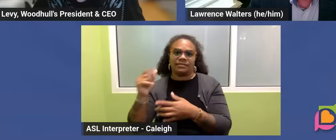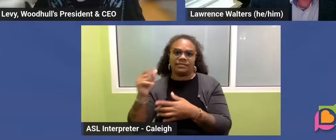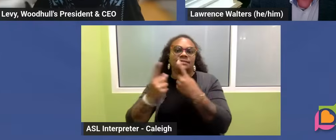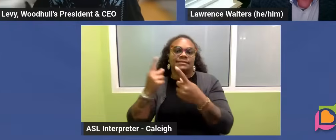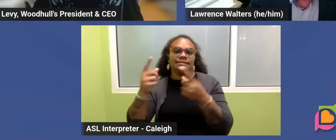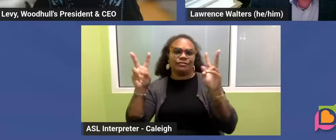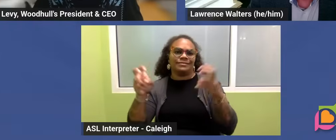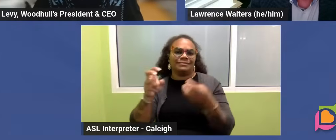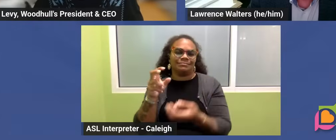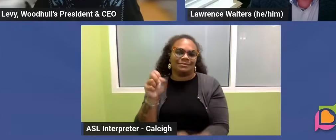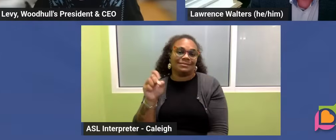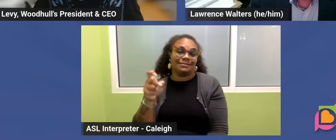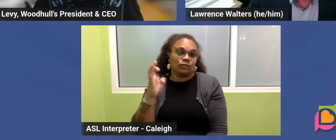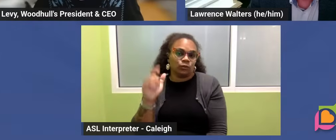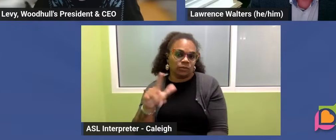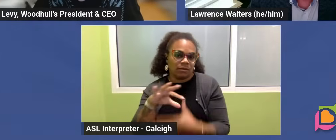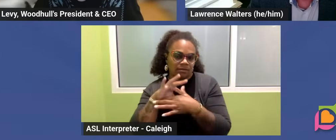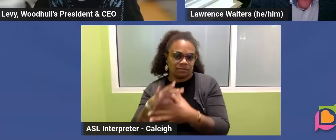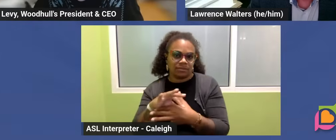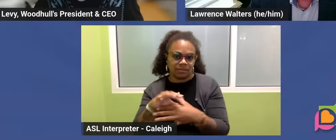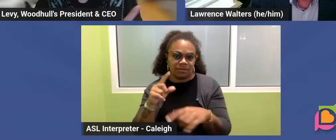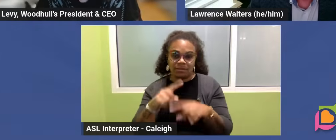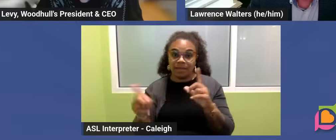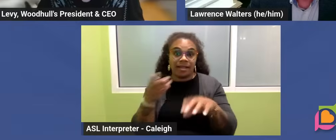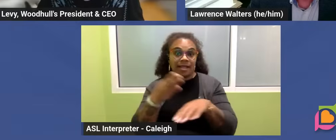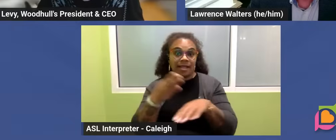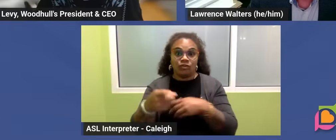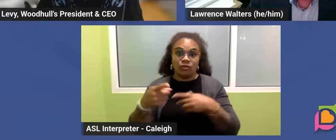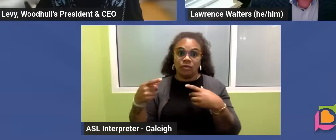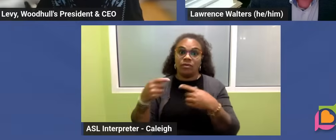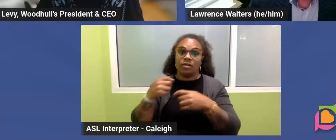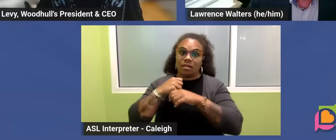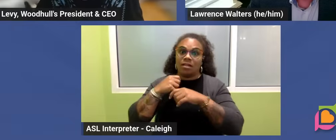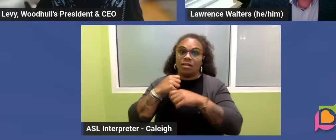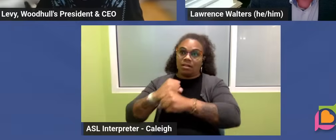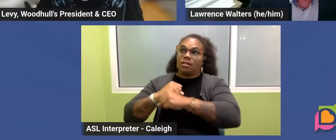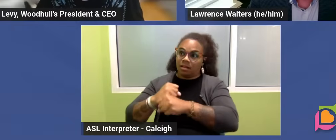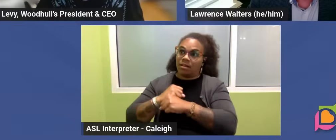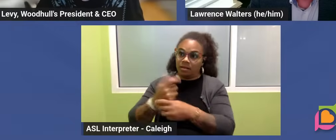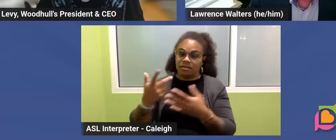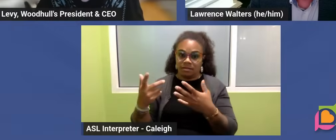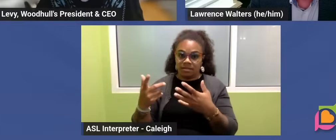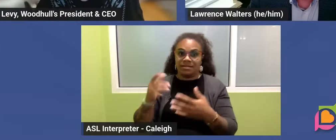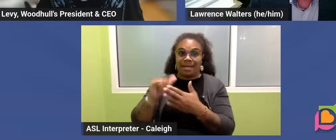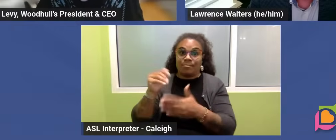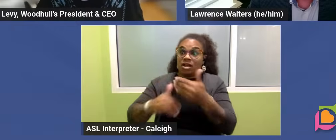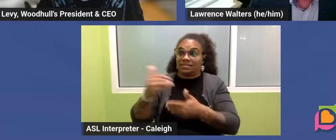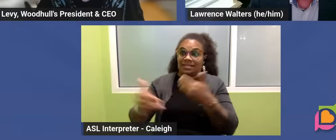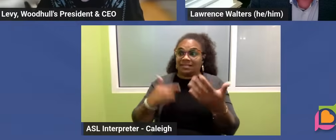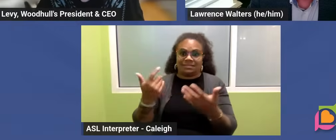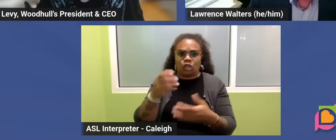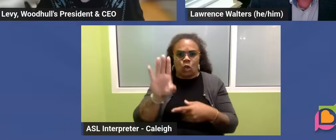content, but you're out of business by then. And that, I think, is the goal. It's not to be able